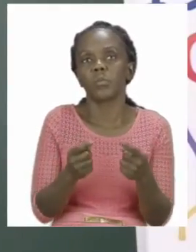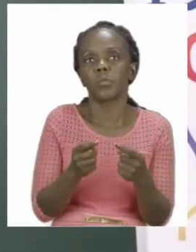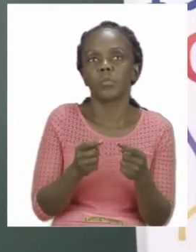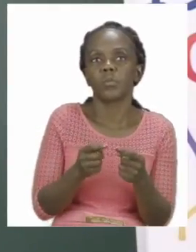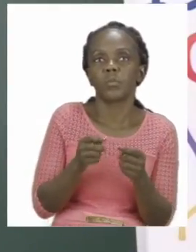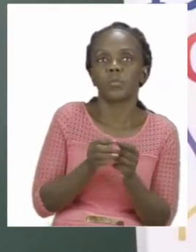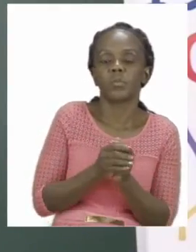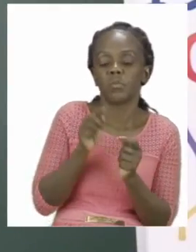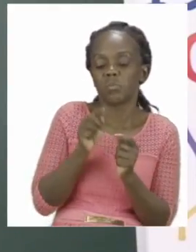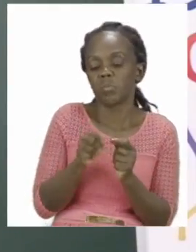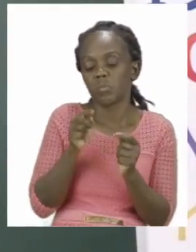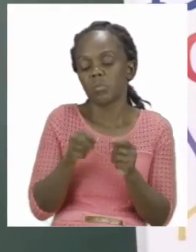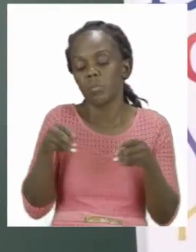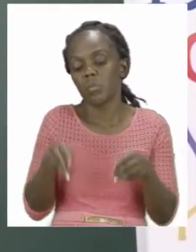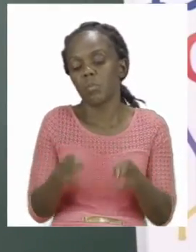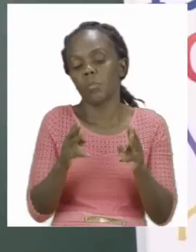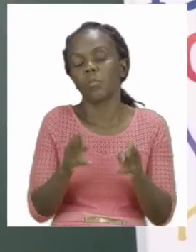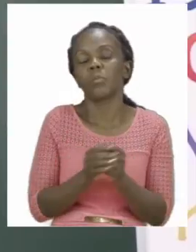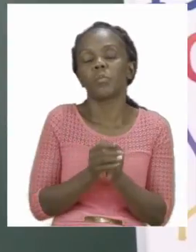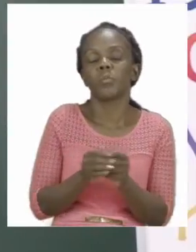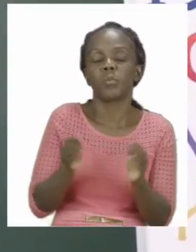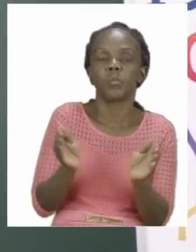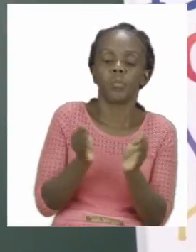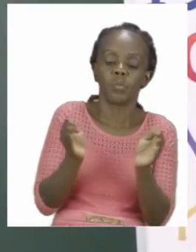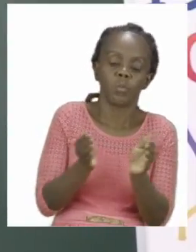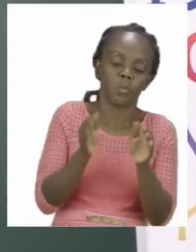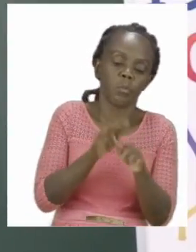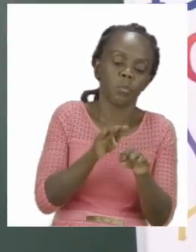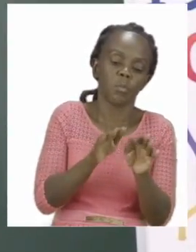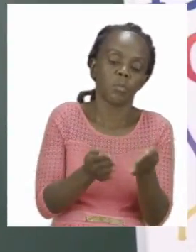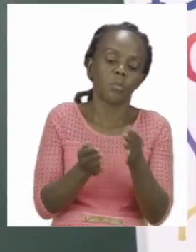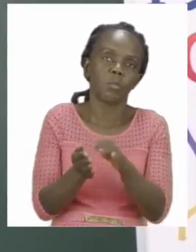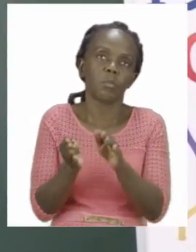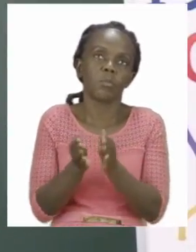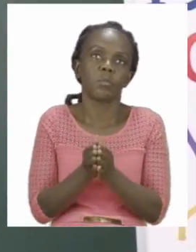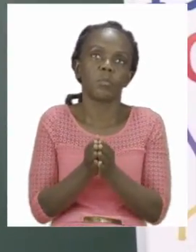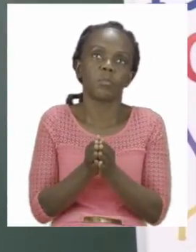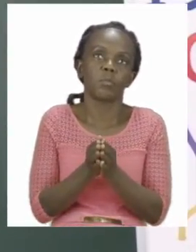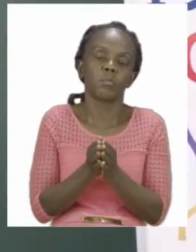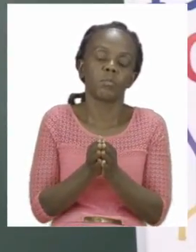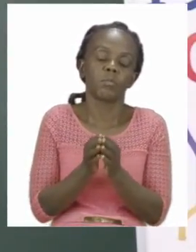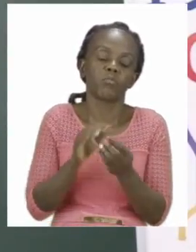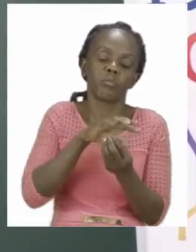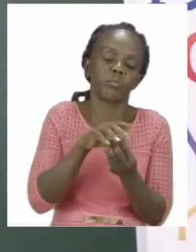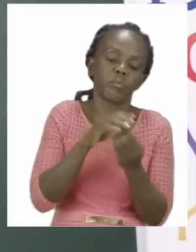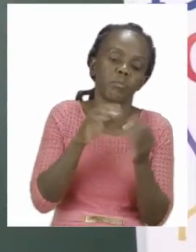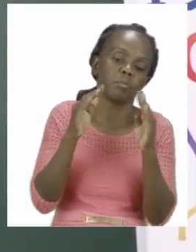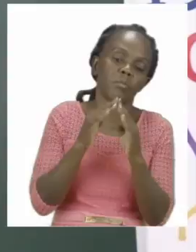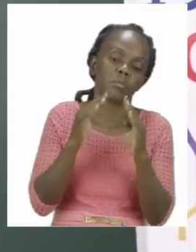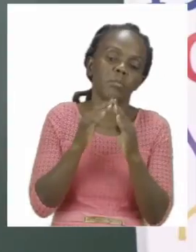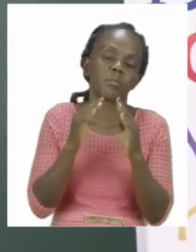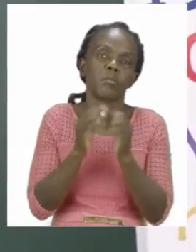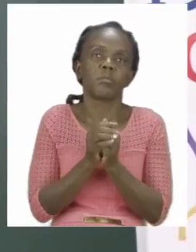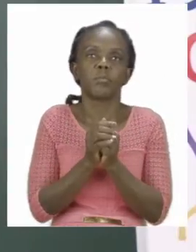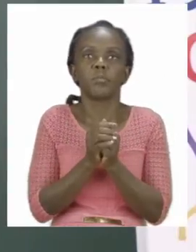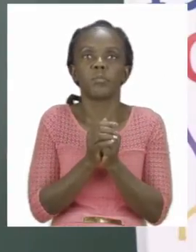is the way we pack the toys in our family home. This